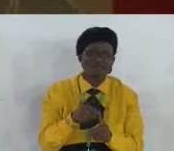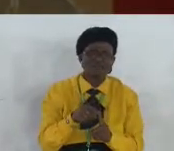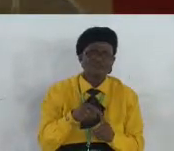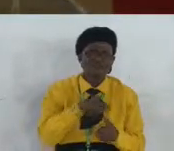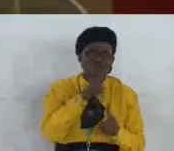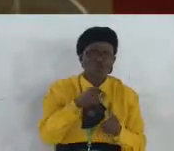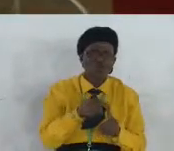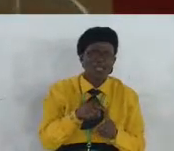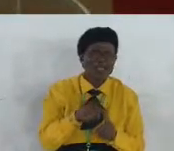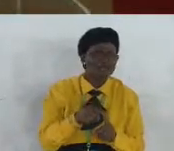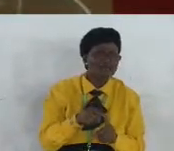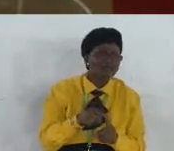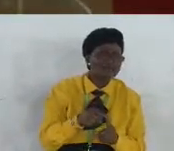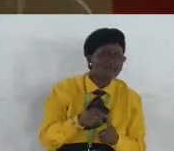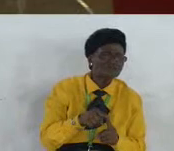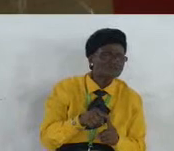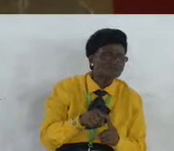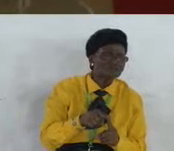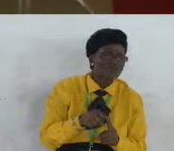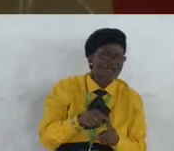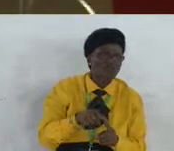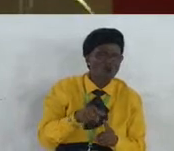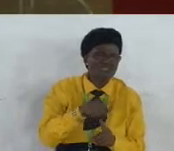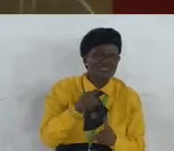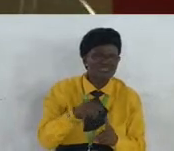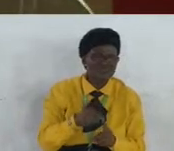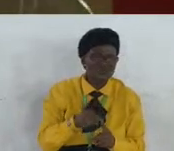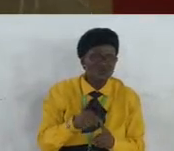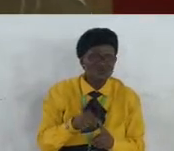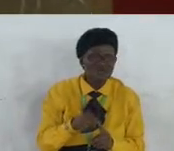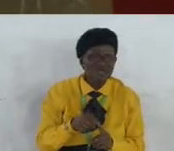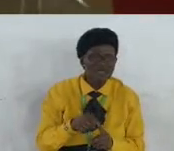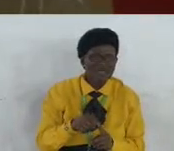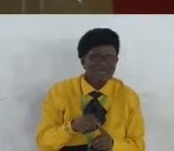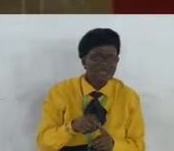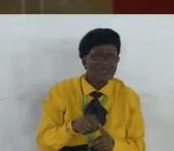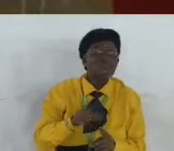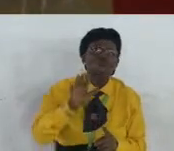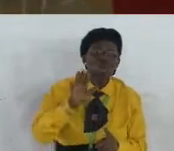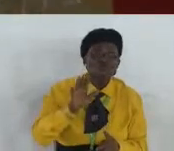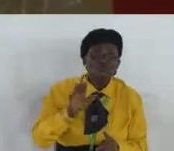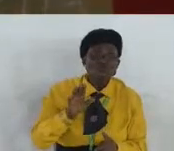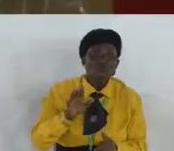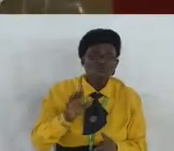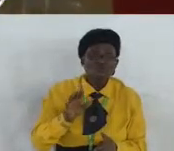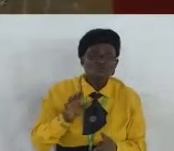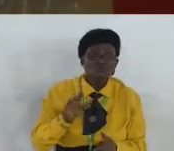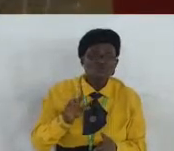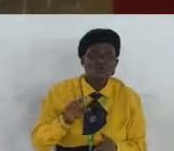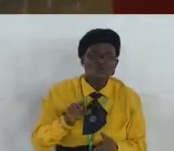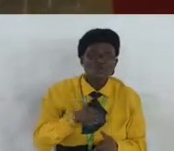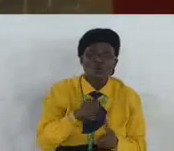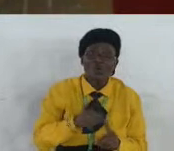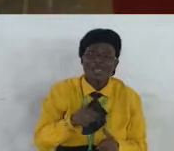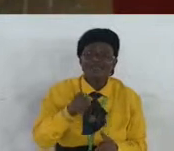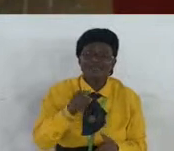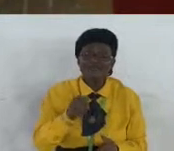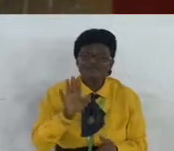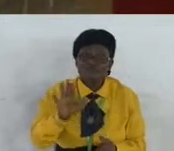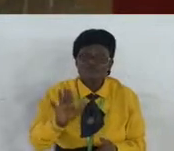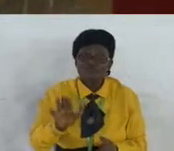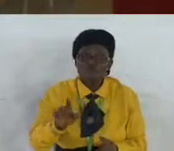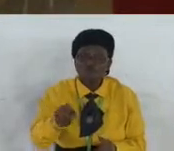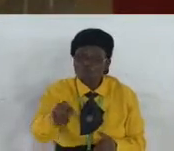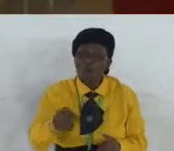When your team scores a goal, you forget that you are even the president. You